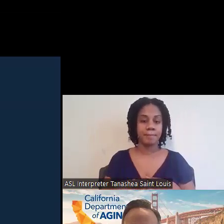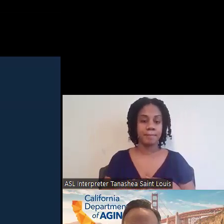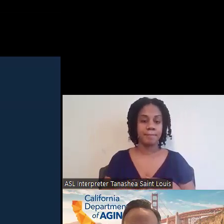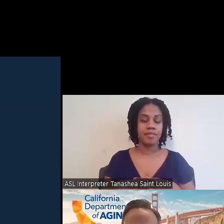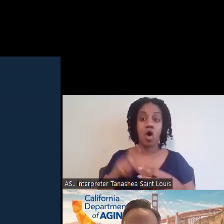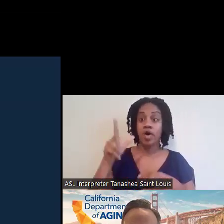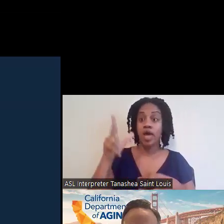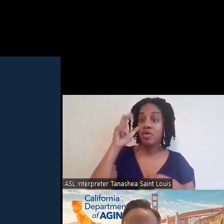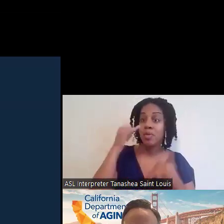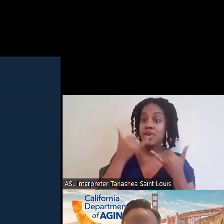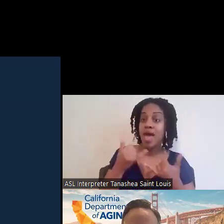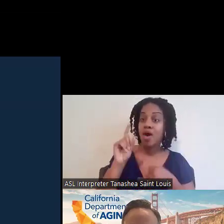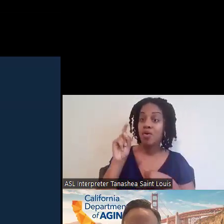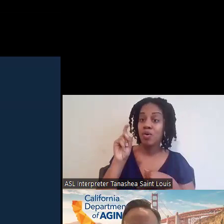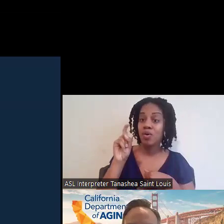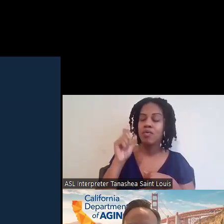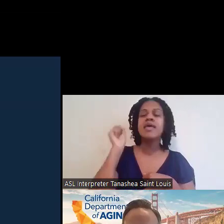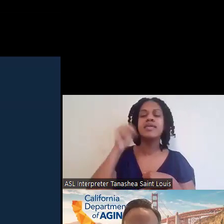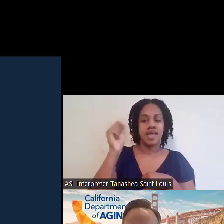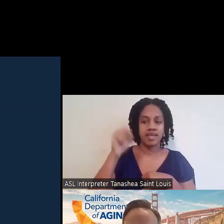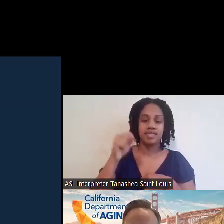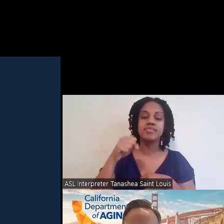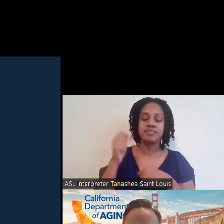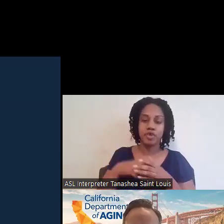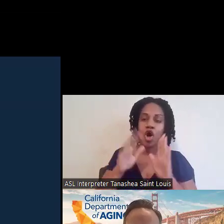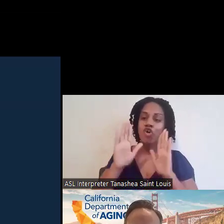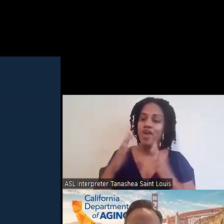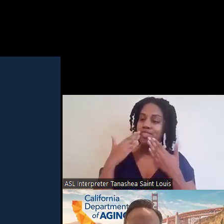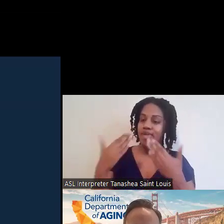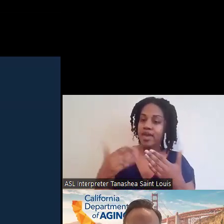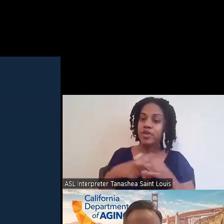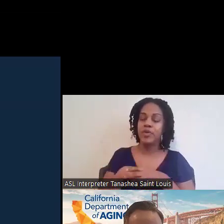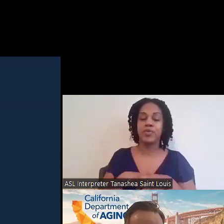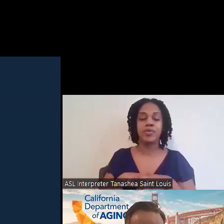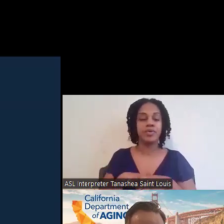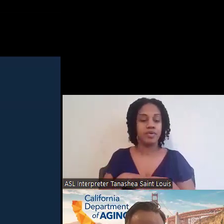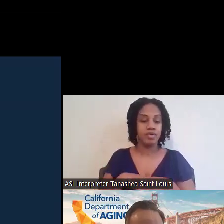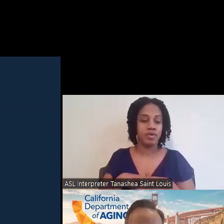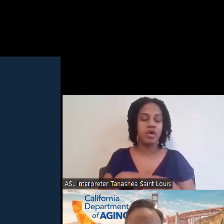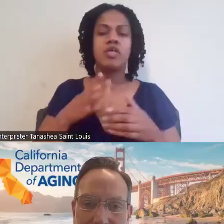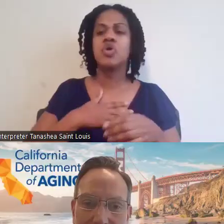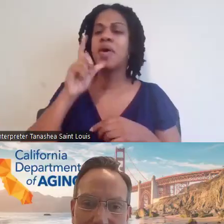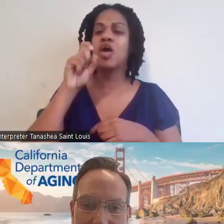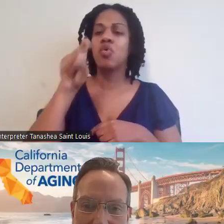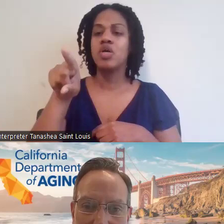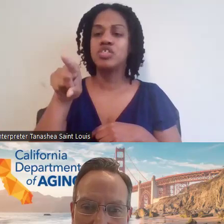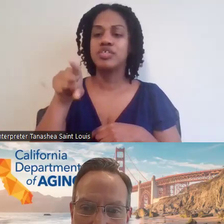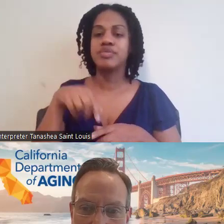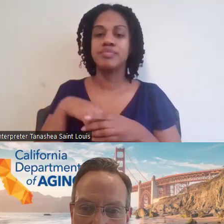Okay, can you hear me now? Yes, we can. Okay, great, thank you. My question is